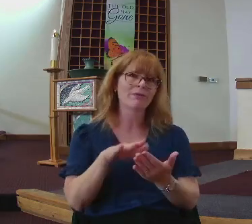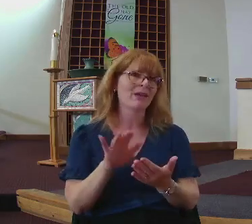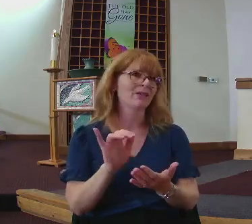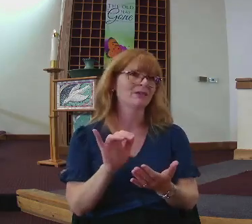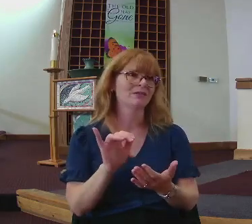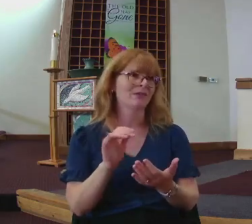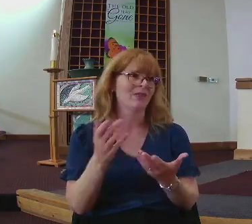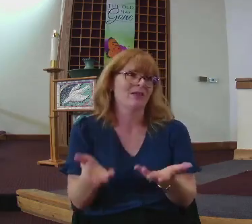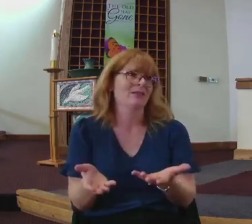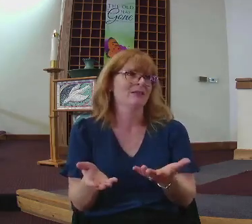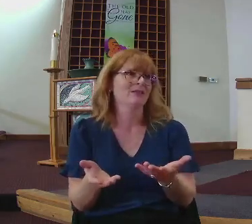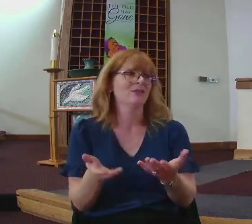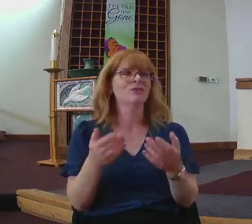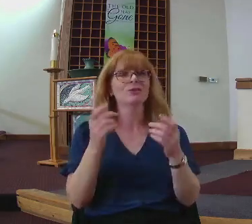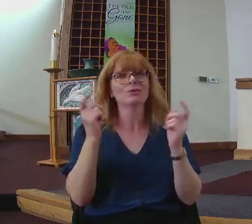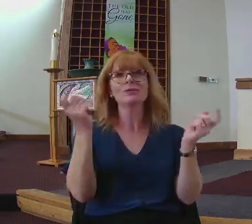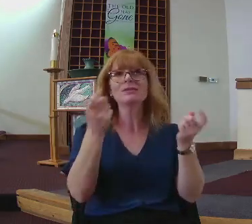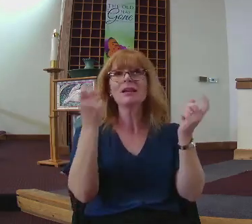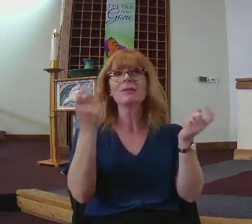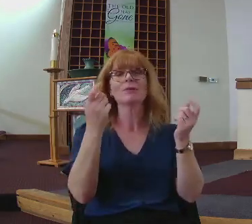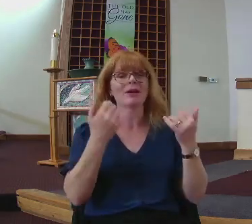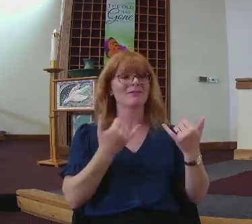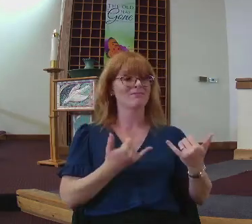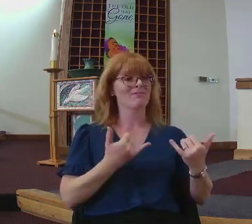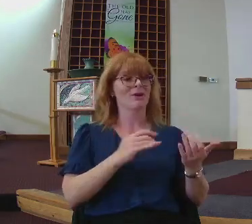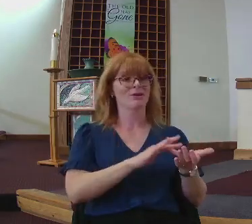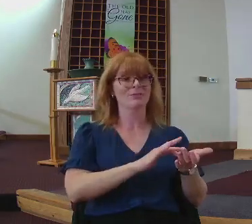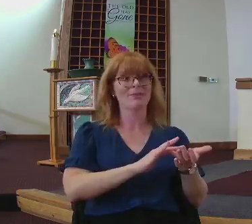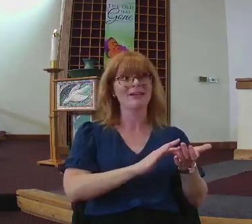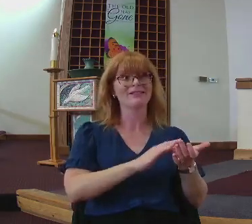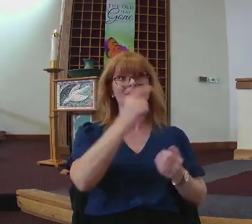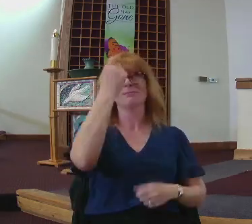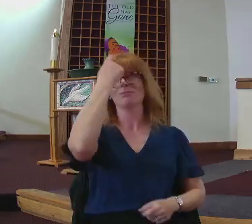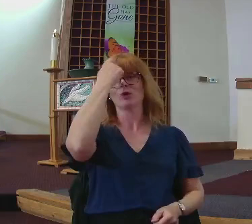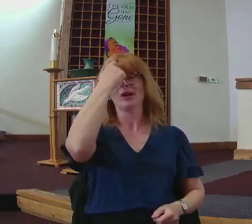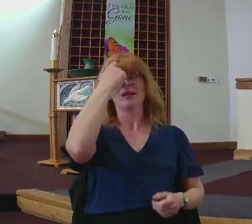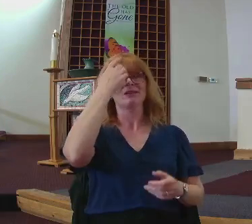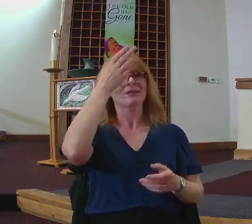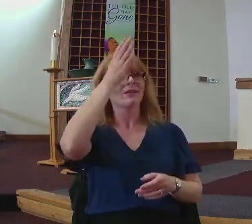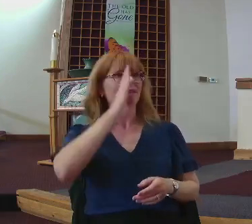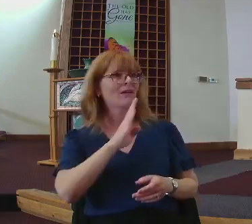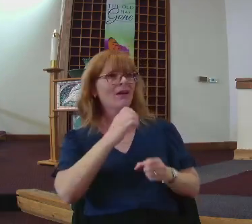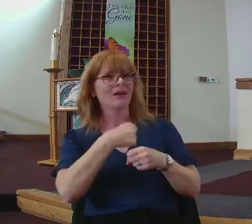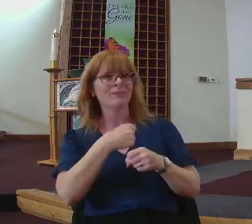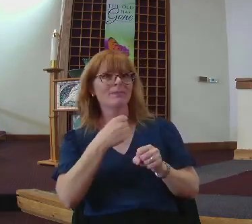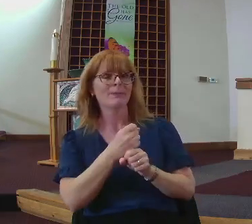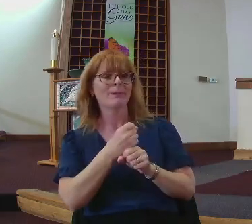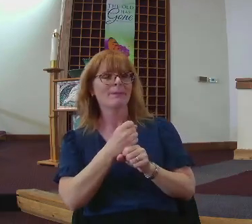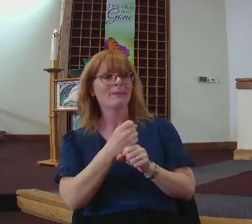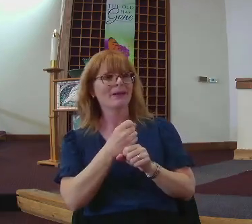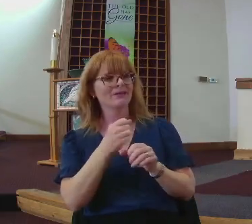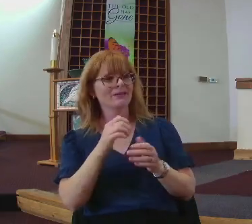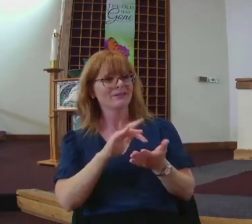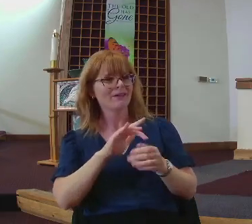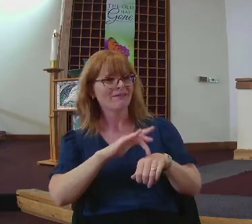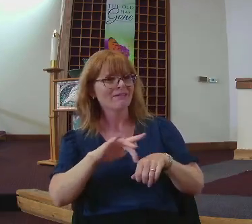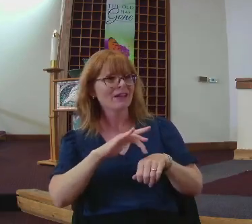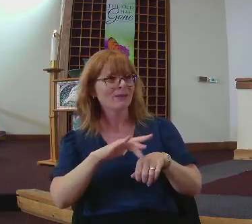goodness of brains and modern medicine that God has made available through incredibly faithful